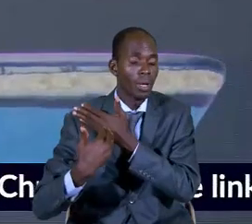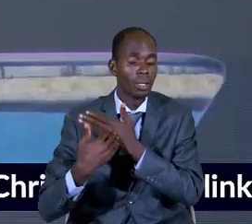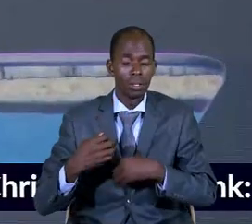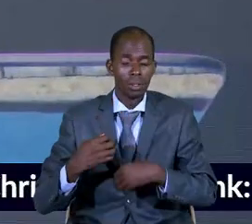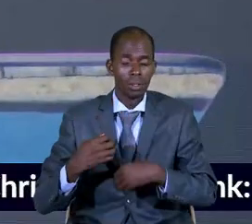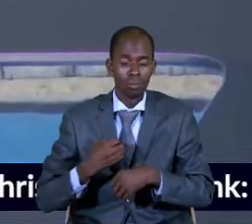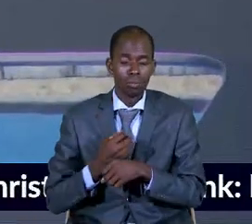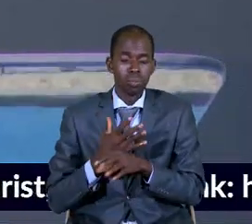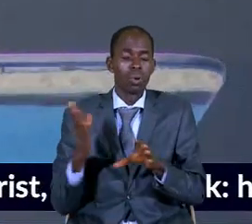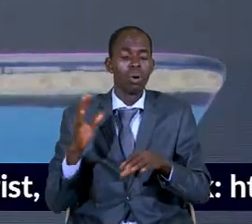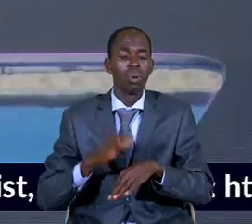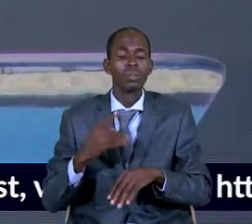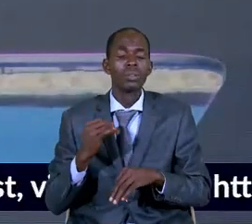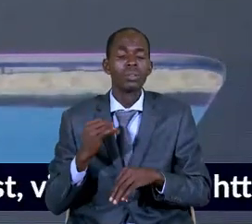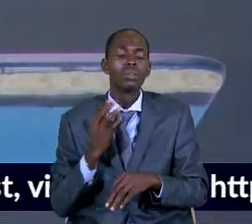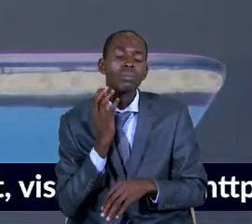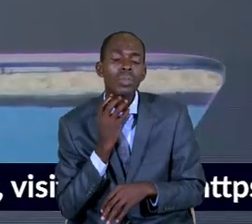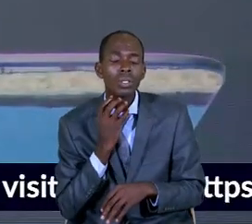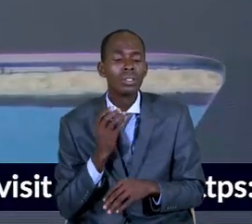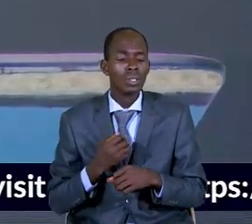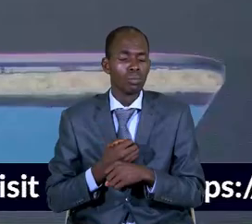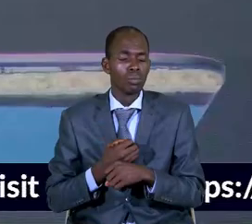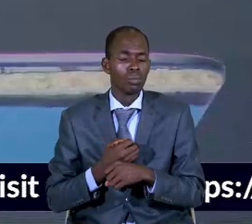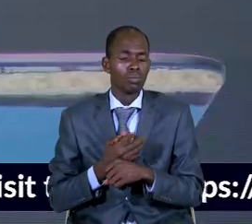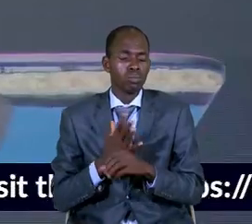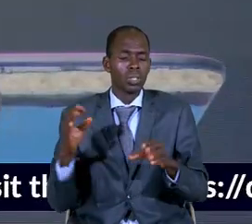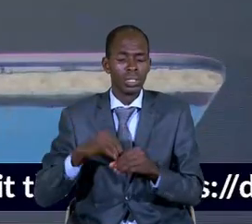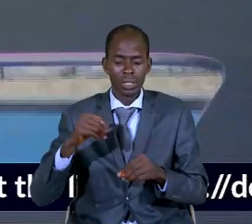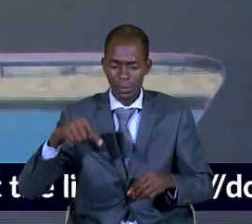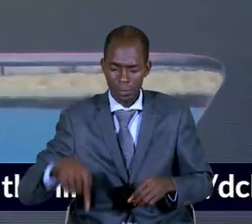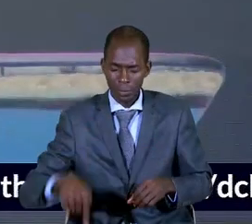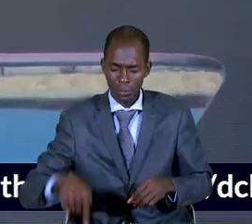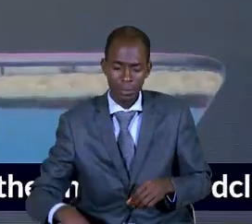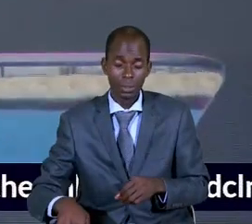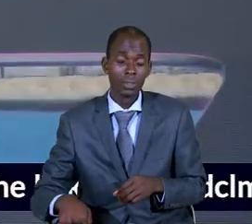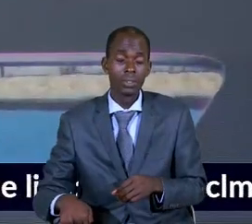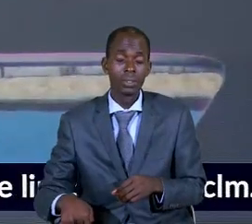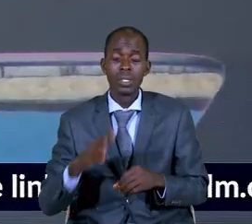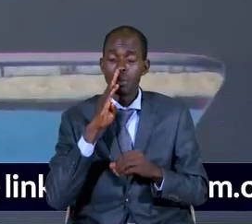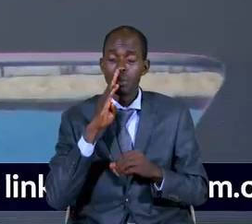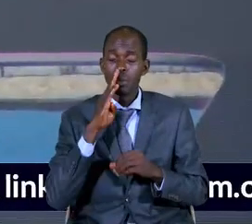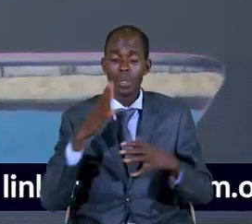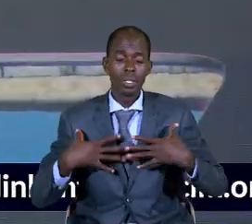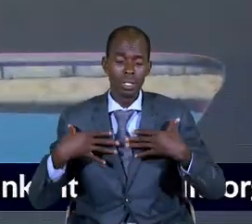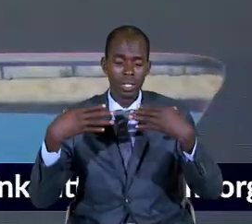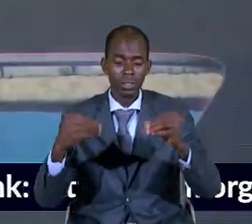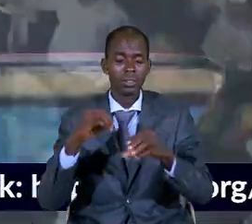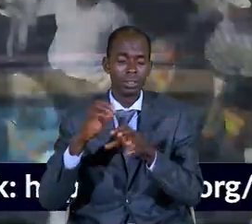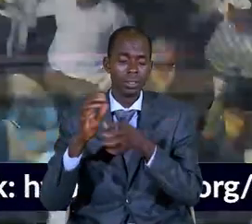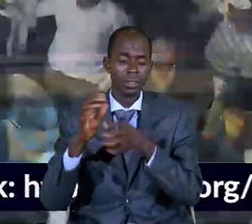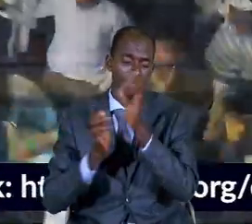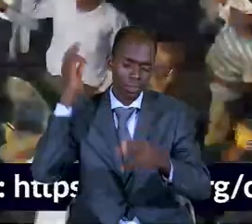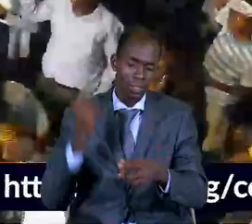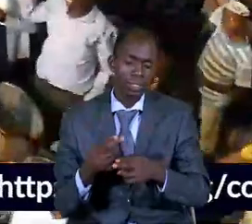goiter on the neck, swelling in the feet, elephantiasis. Be healed in